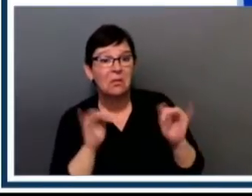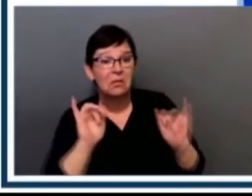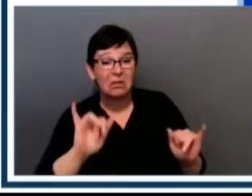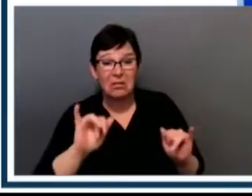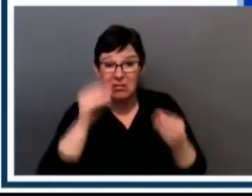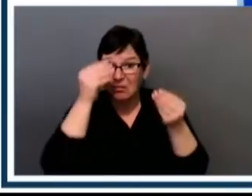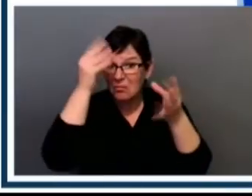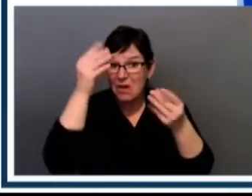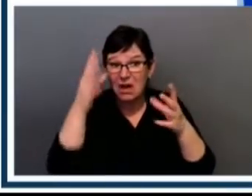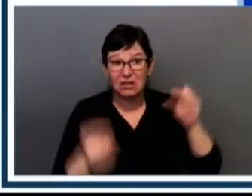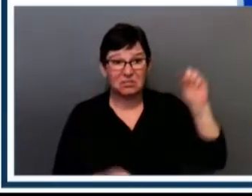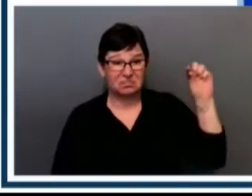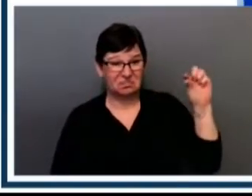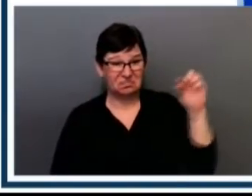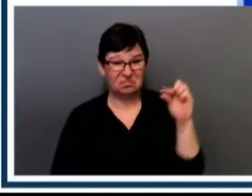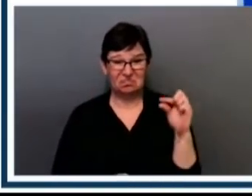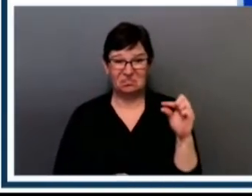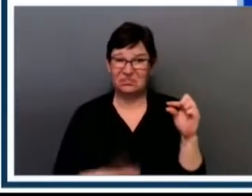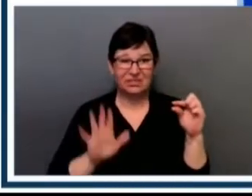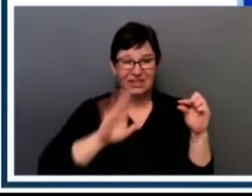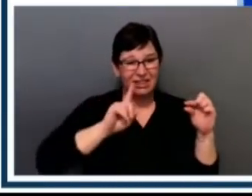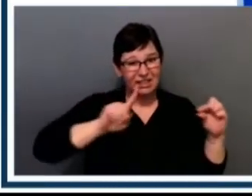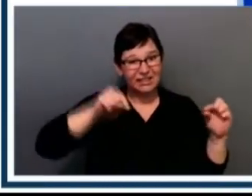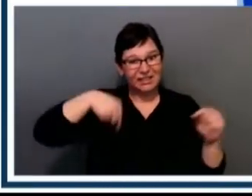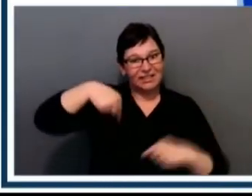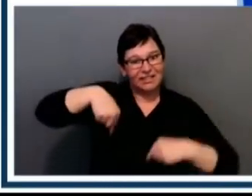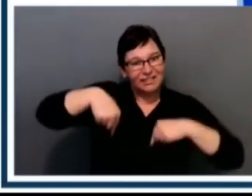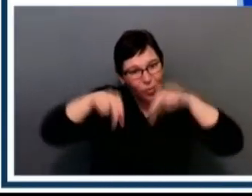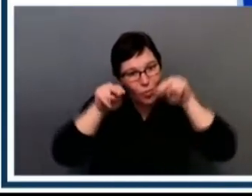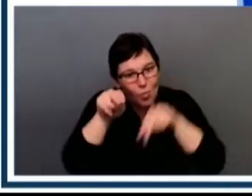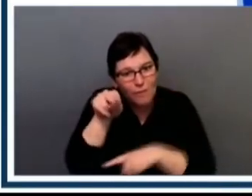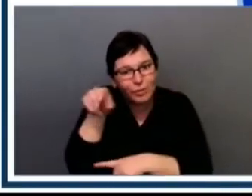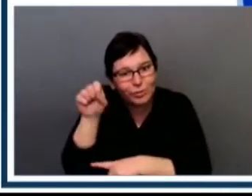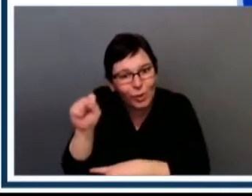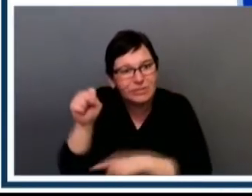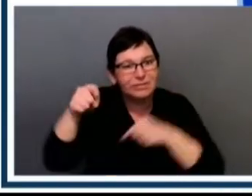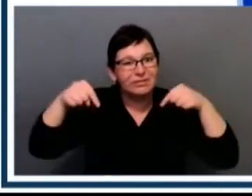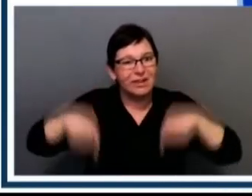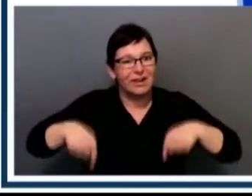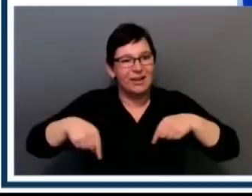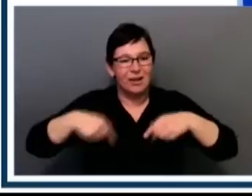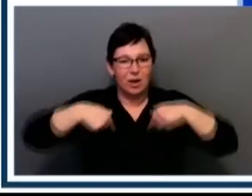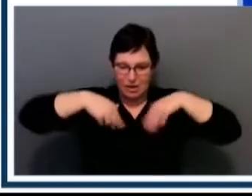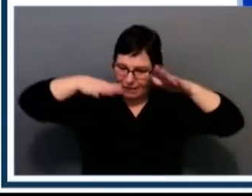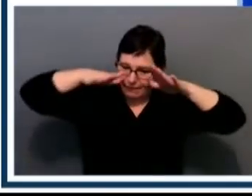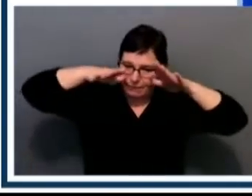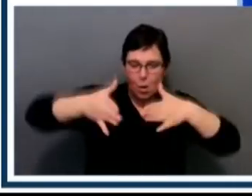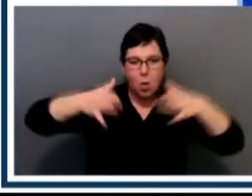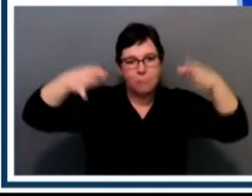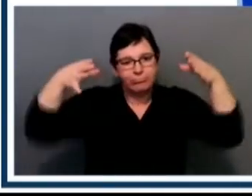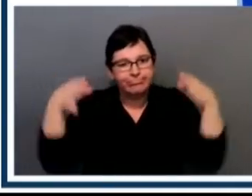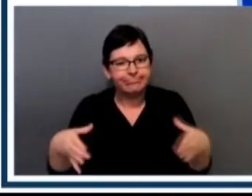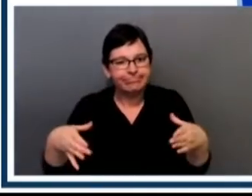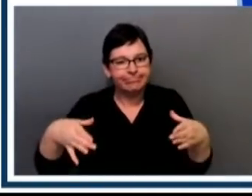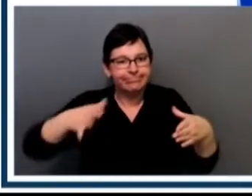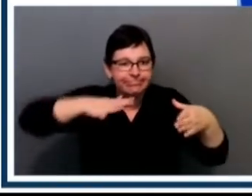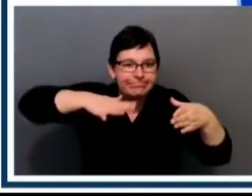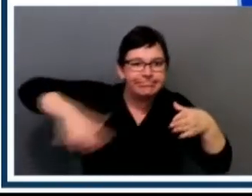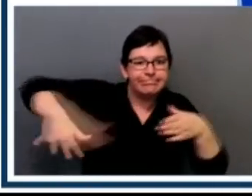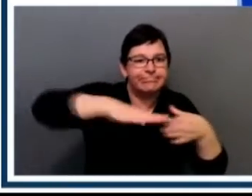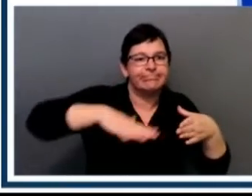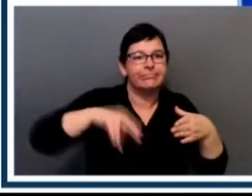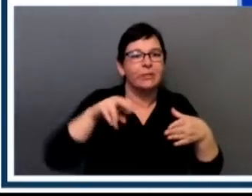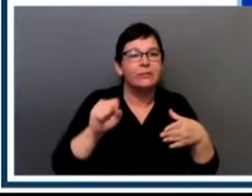Scotia data points have been the points that public health has been concerned about, that elected officials have always